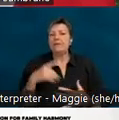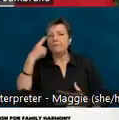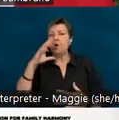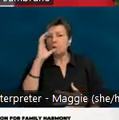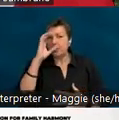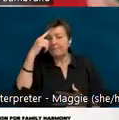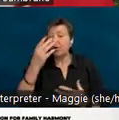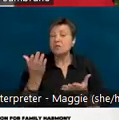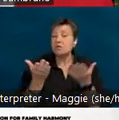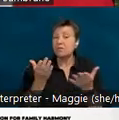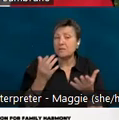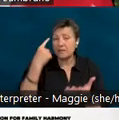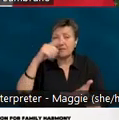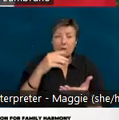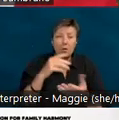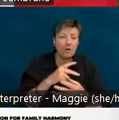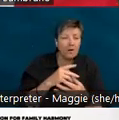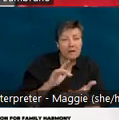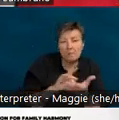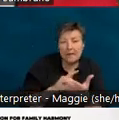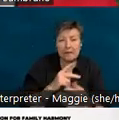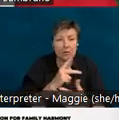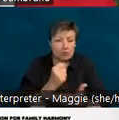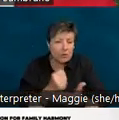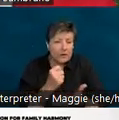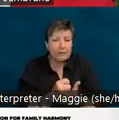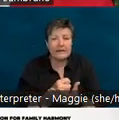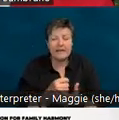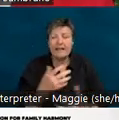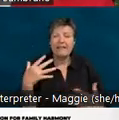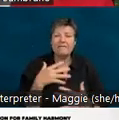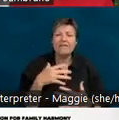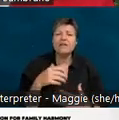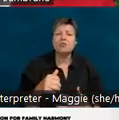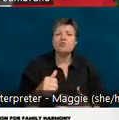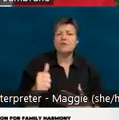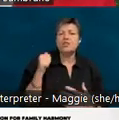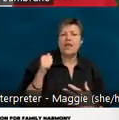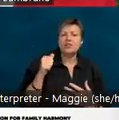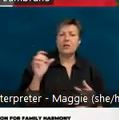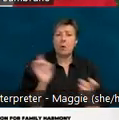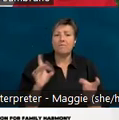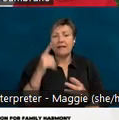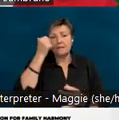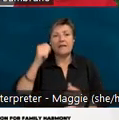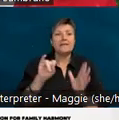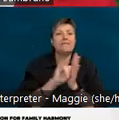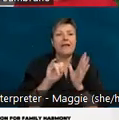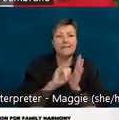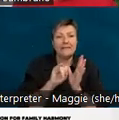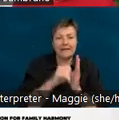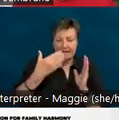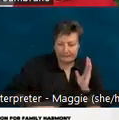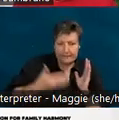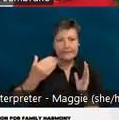they fear additional rejection or violence due to their identity. So 54% of trans folks report having experienced some form